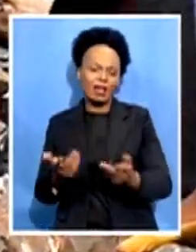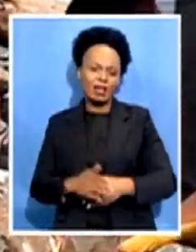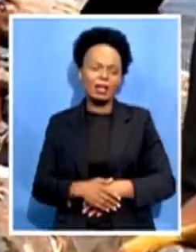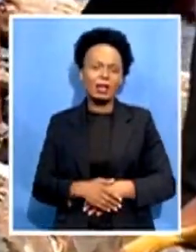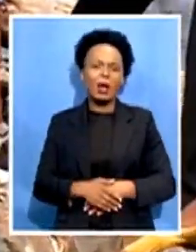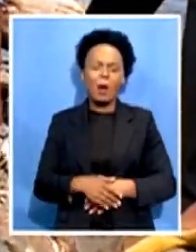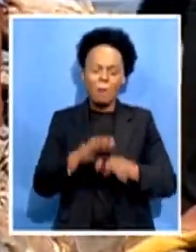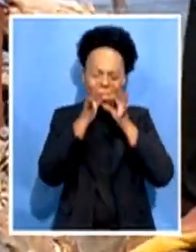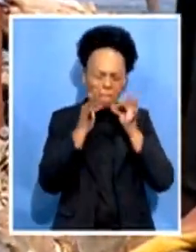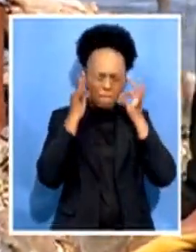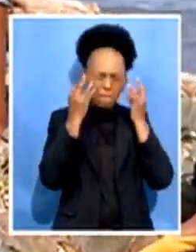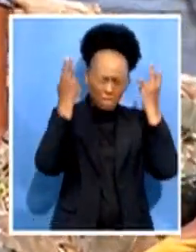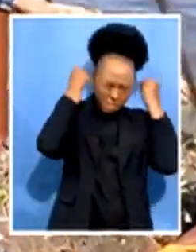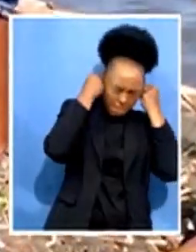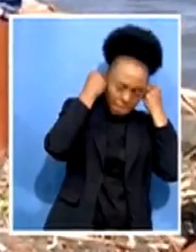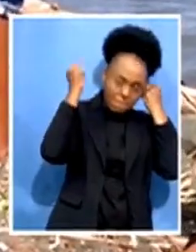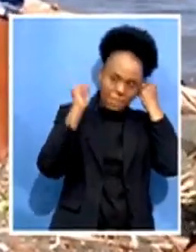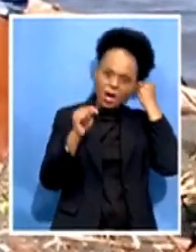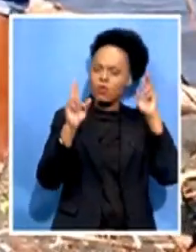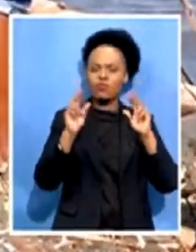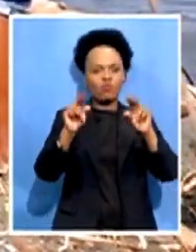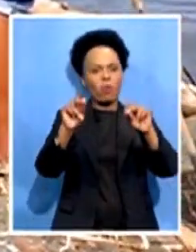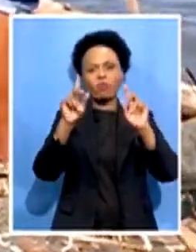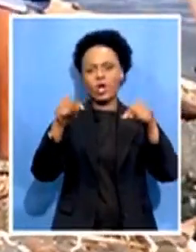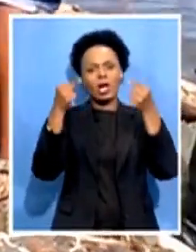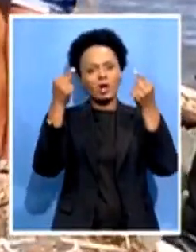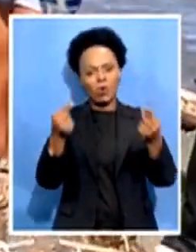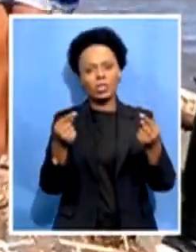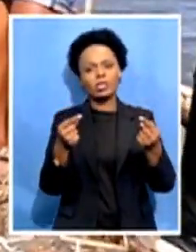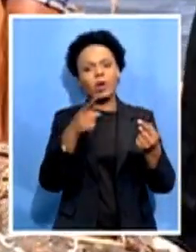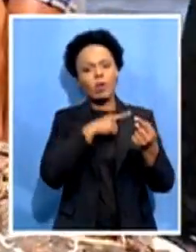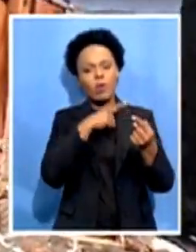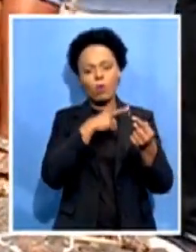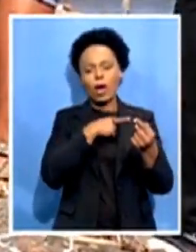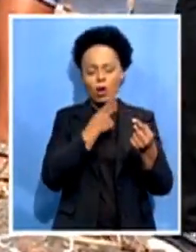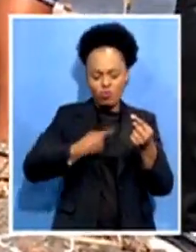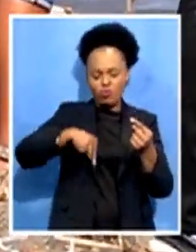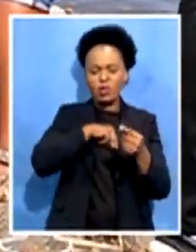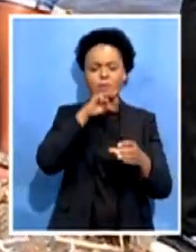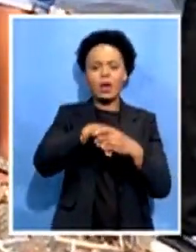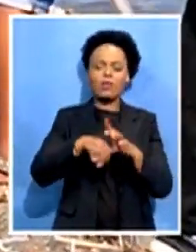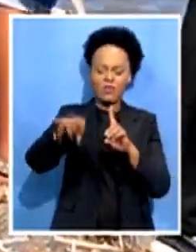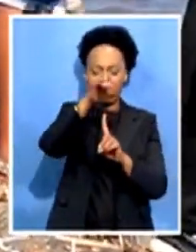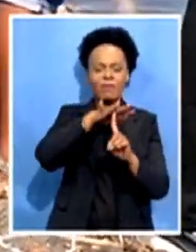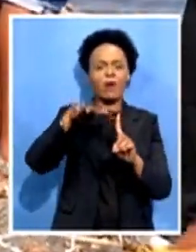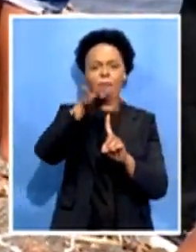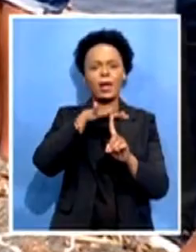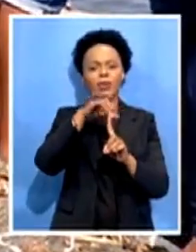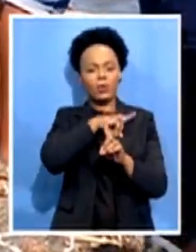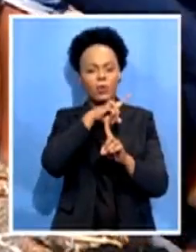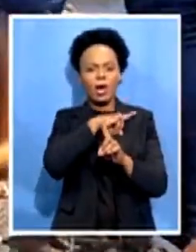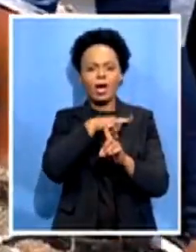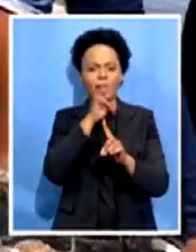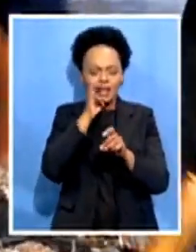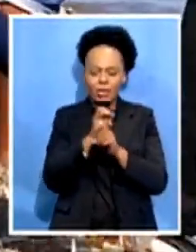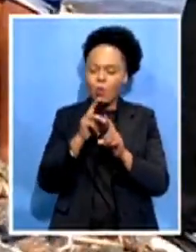the environment, because we are part of the environment and there's only one, again, to go around. And we really have to start thinking considerably